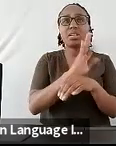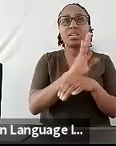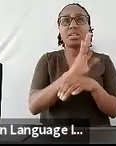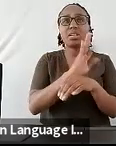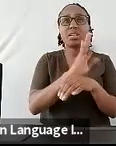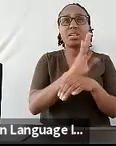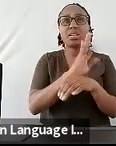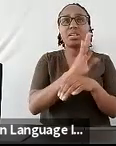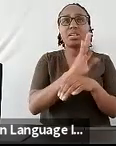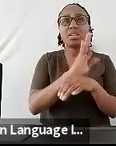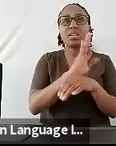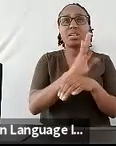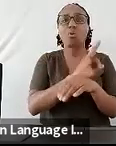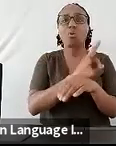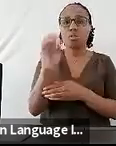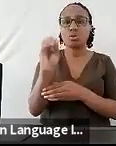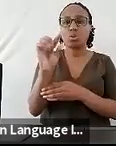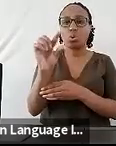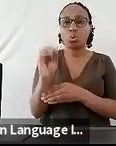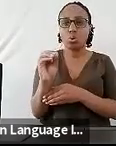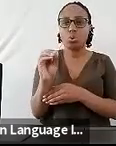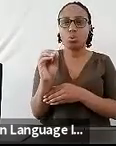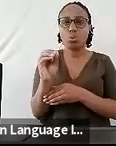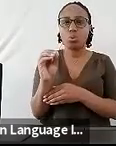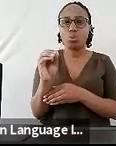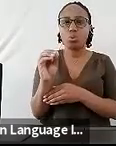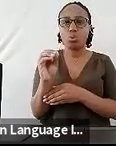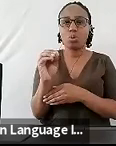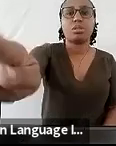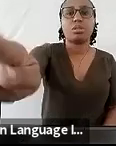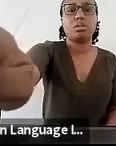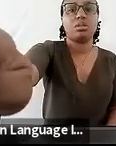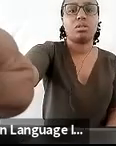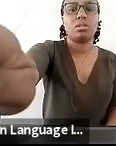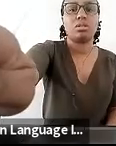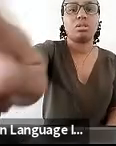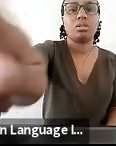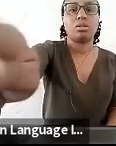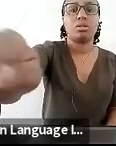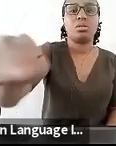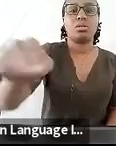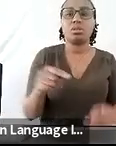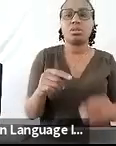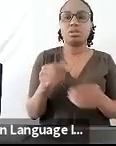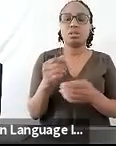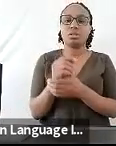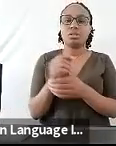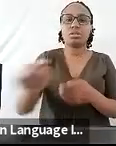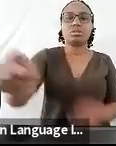back tomorrow, bring this back, come back tomorrow, bring this. And I'm like, it's a 7-day trip. Like,